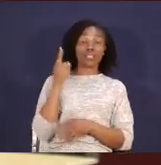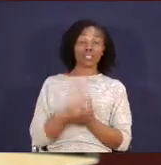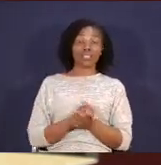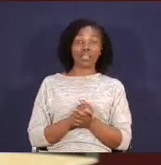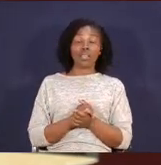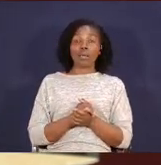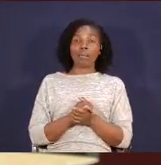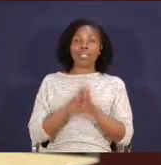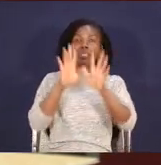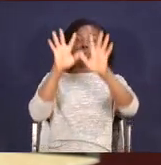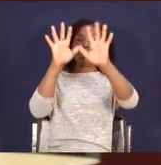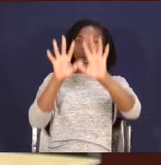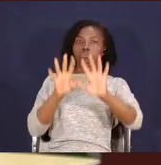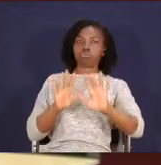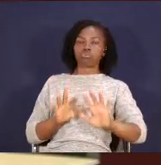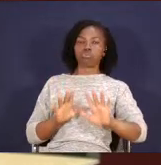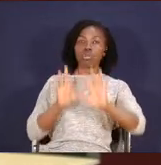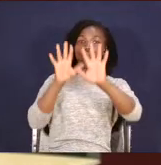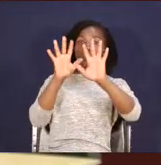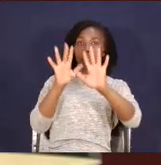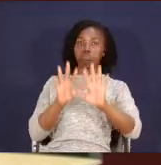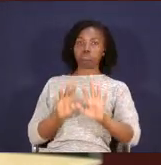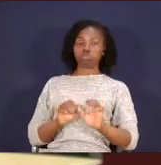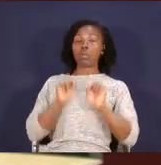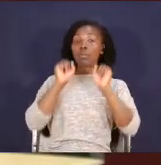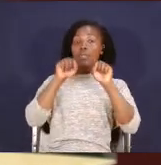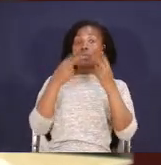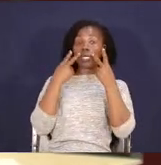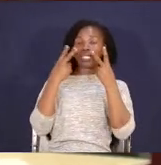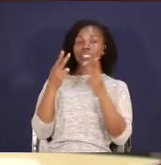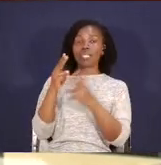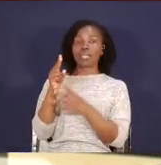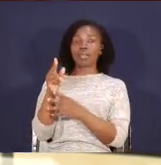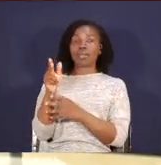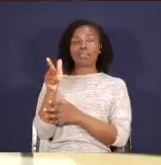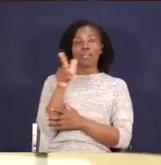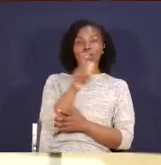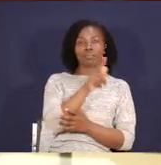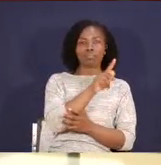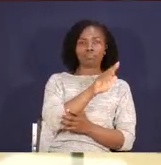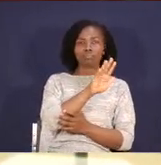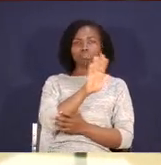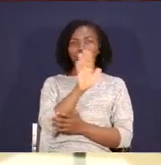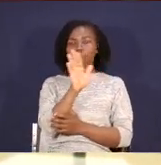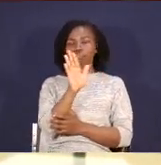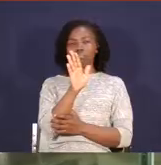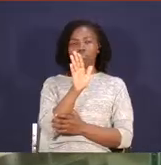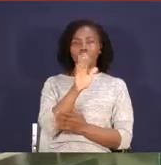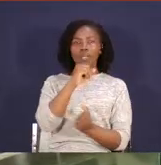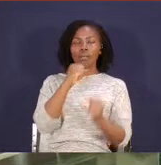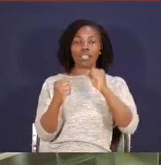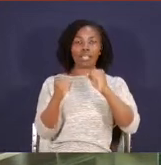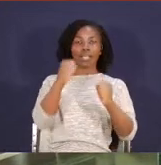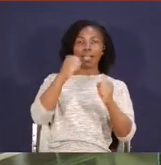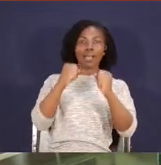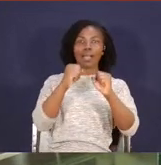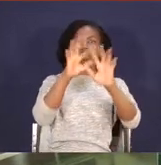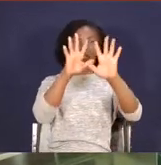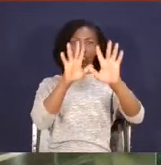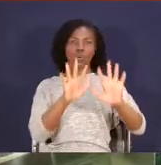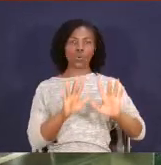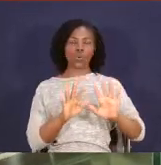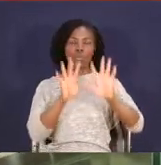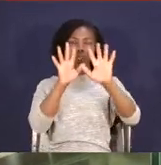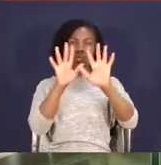They are falling on the screen. I could see the wiper moving, and I could see clearly there are snowflakes coming on the car.